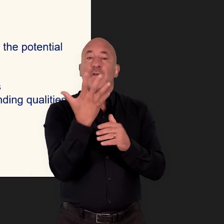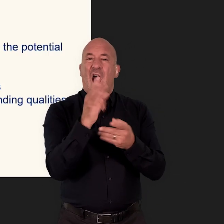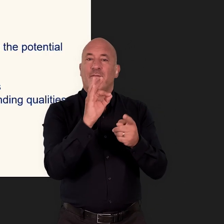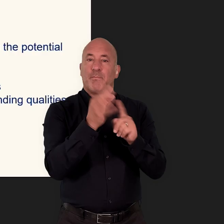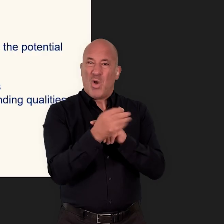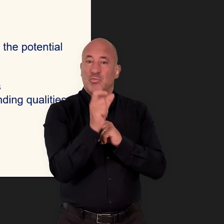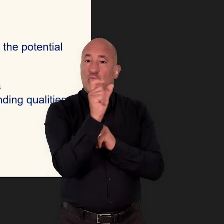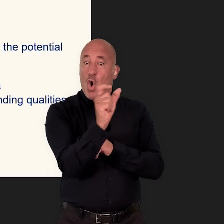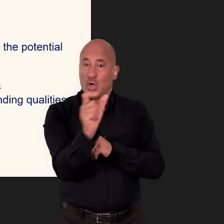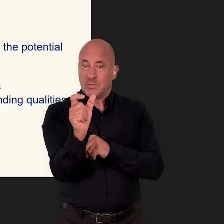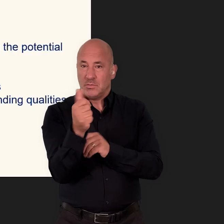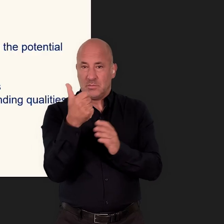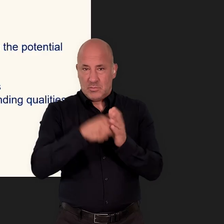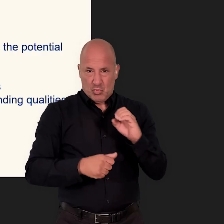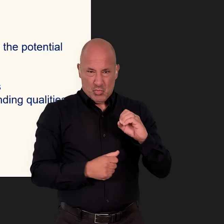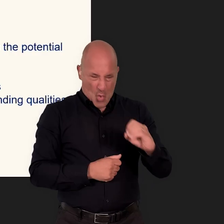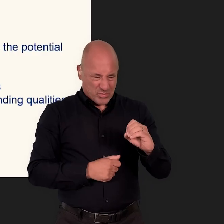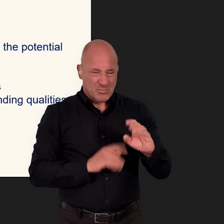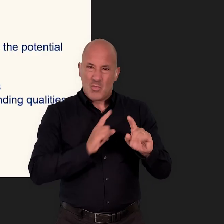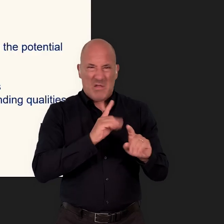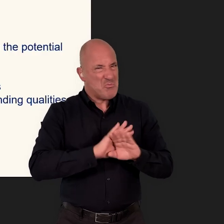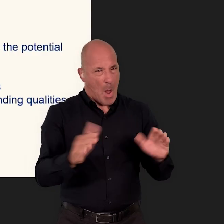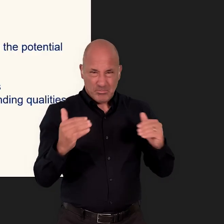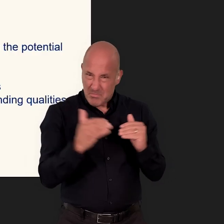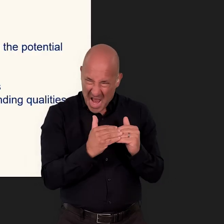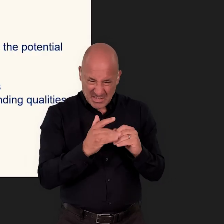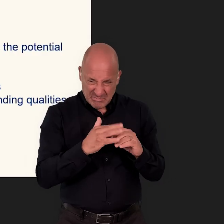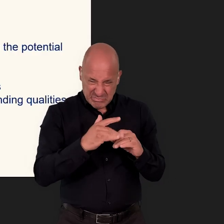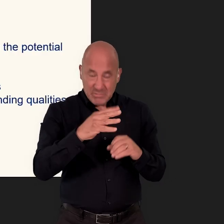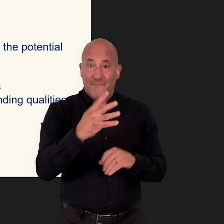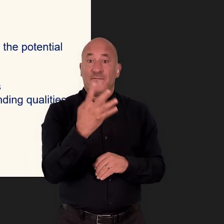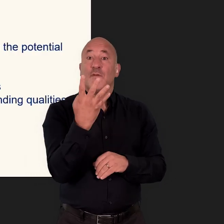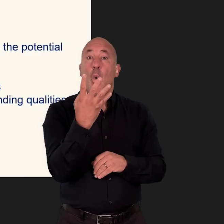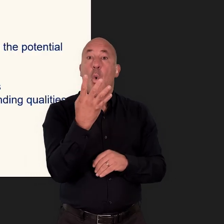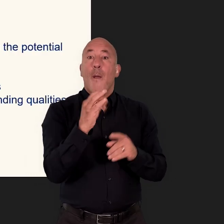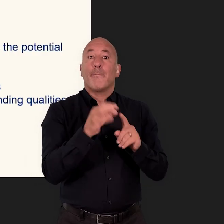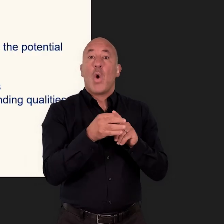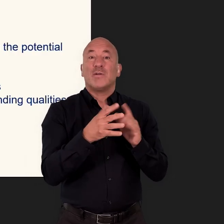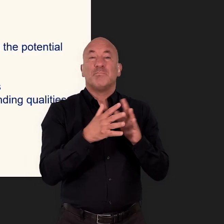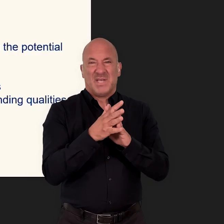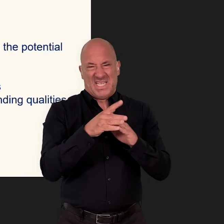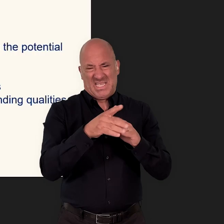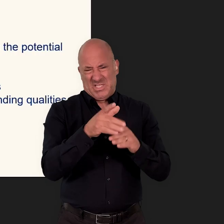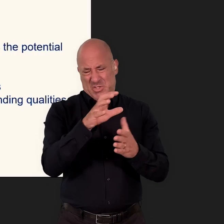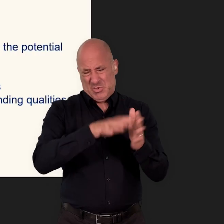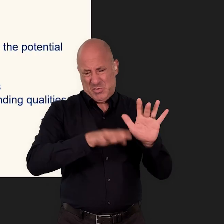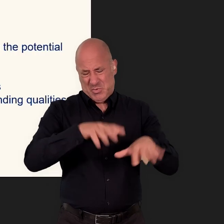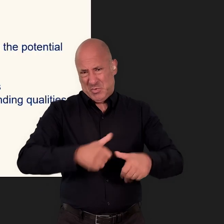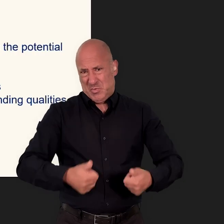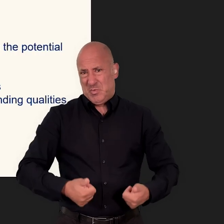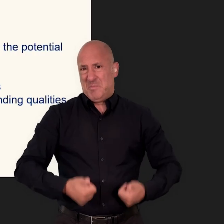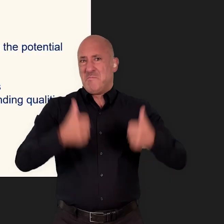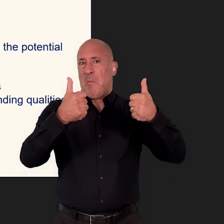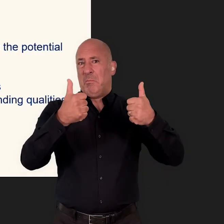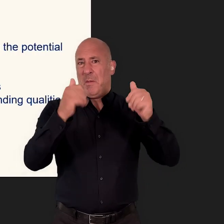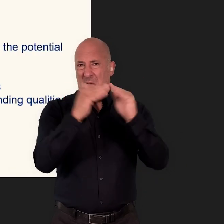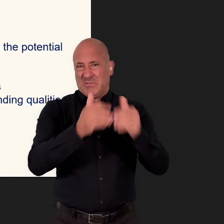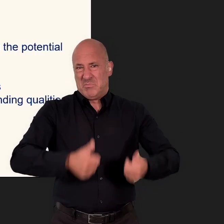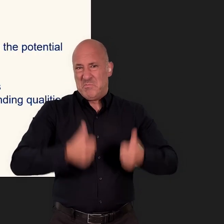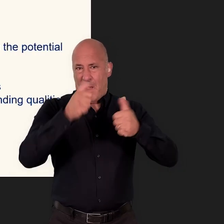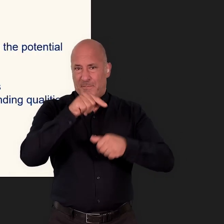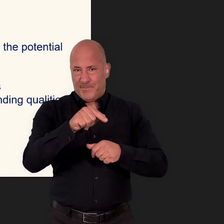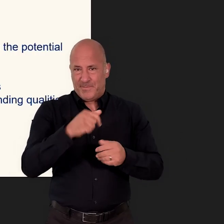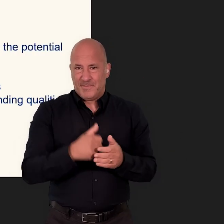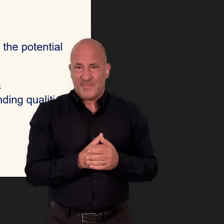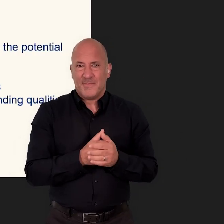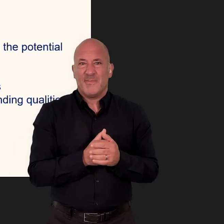using a 5-point word scoring from 0 if the criteria is not met, up to 4 if the criteria is outstanding.